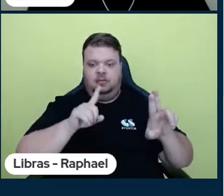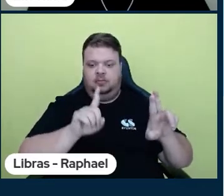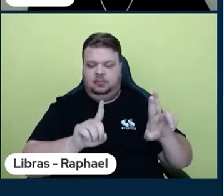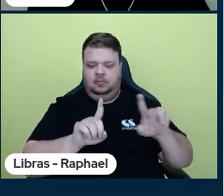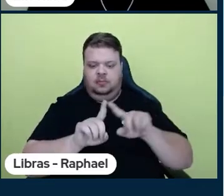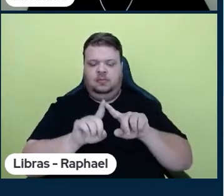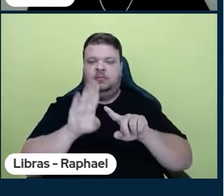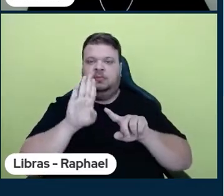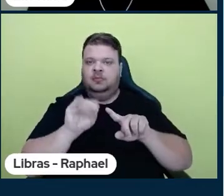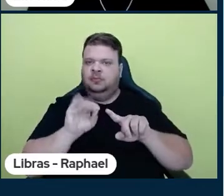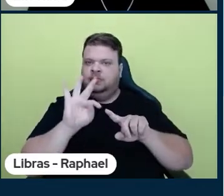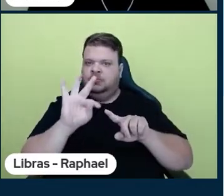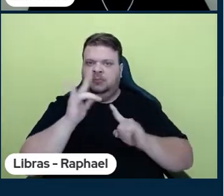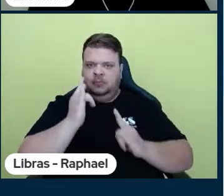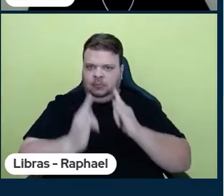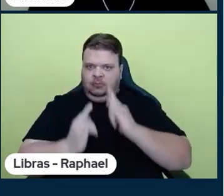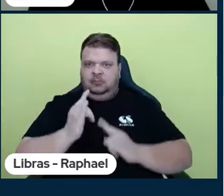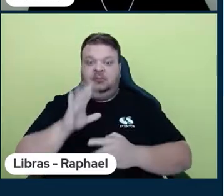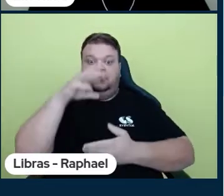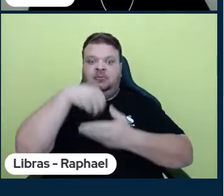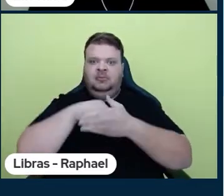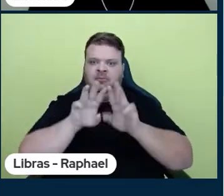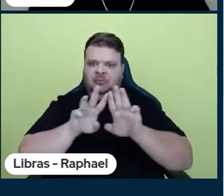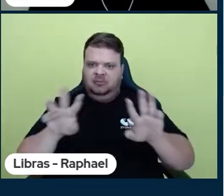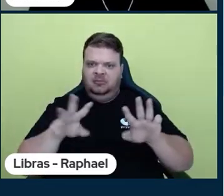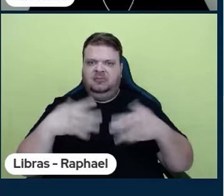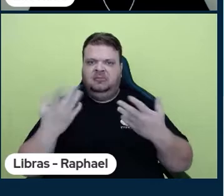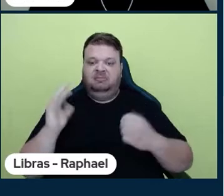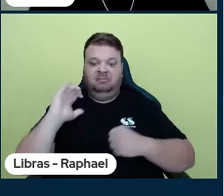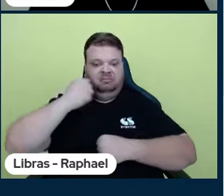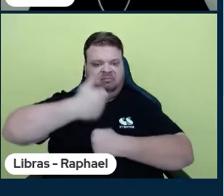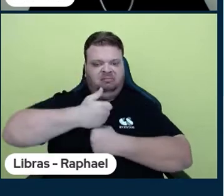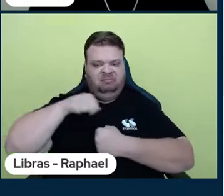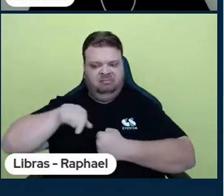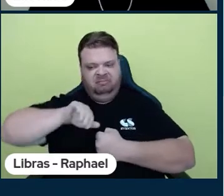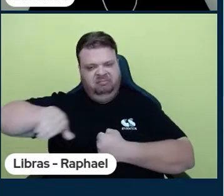because Google will help us convert the